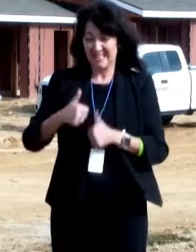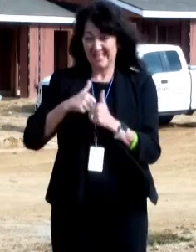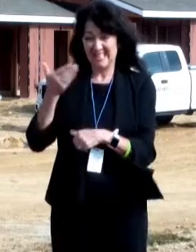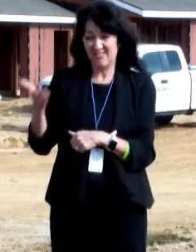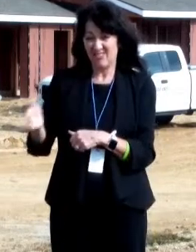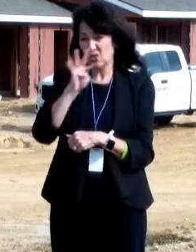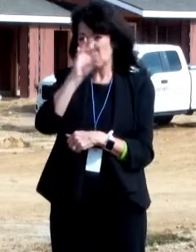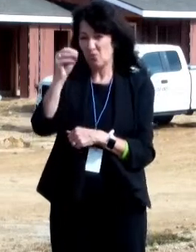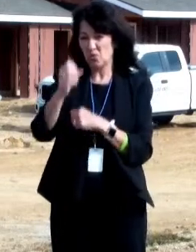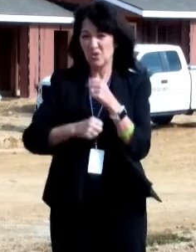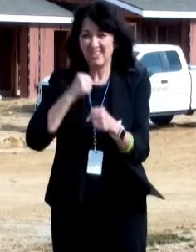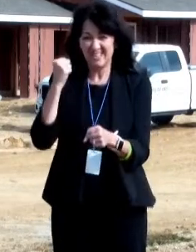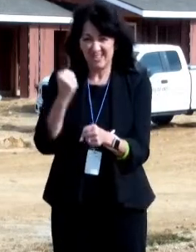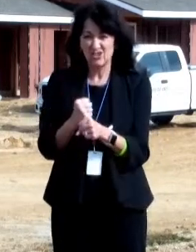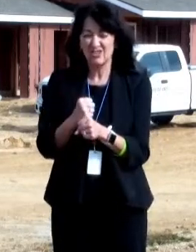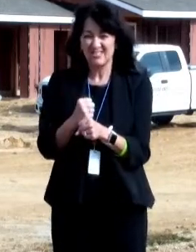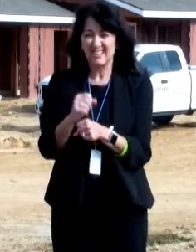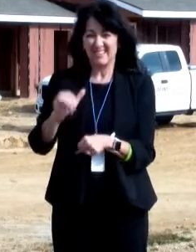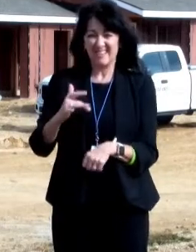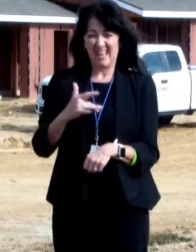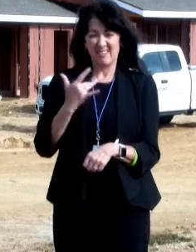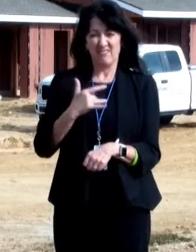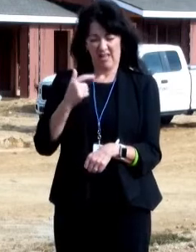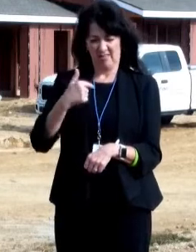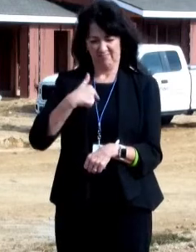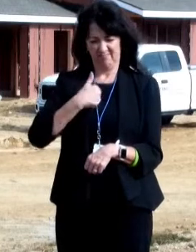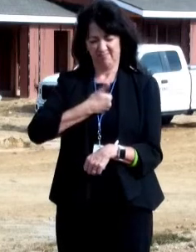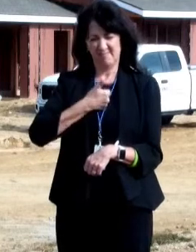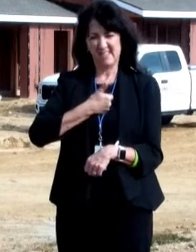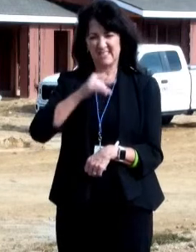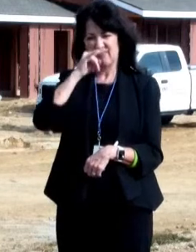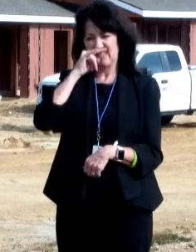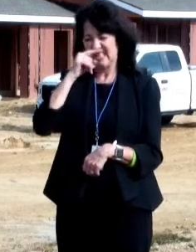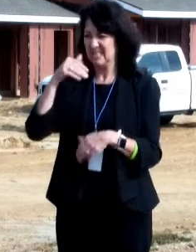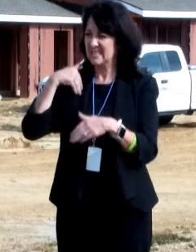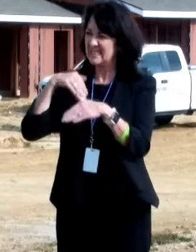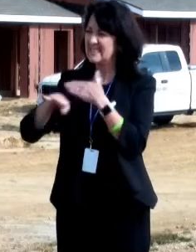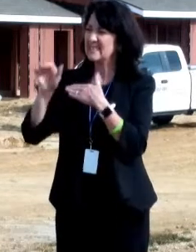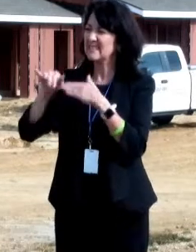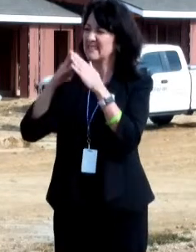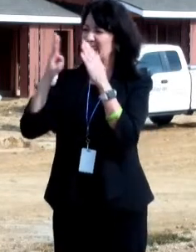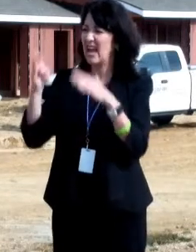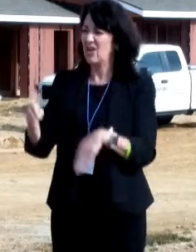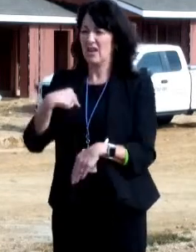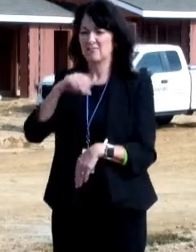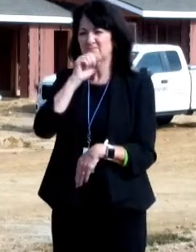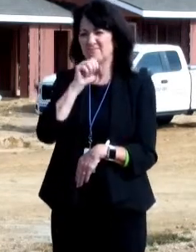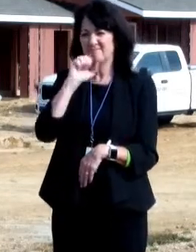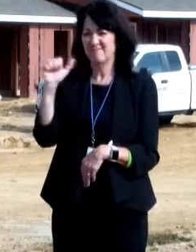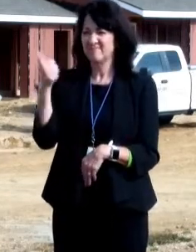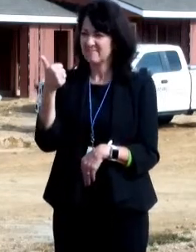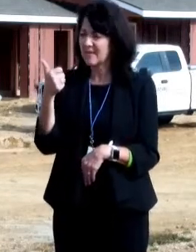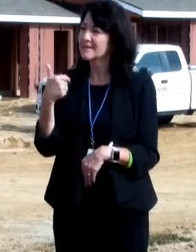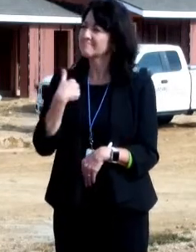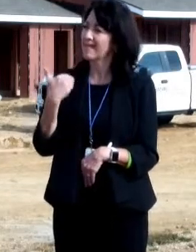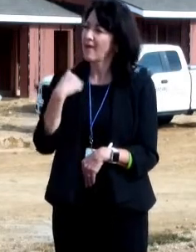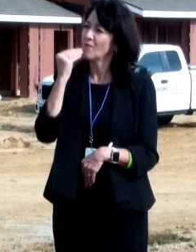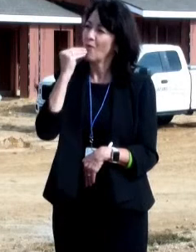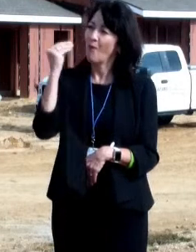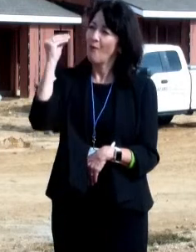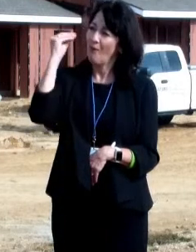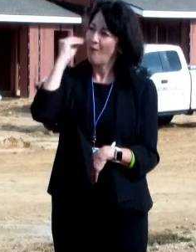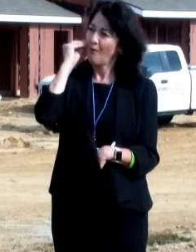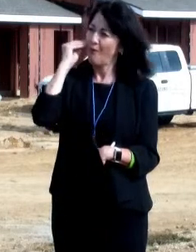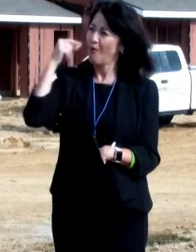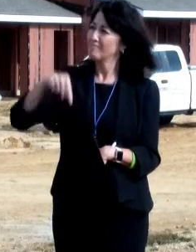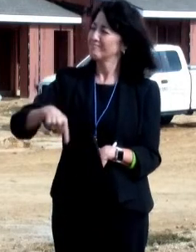years. And the feeling as a kid to walk into that house as a 10-year-old and feel like I'm home.